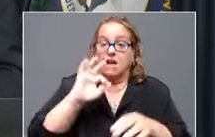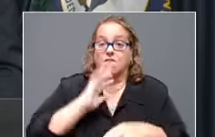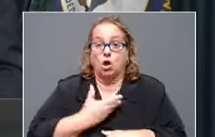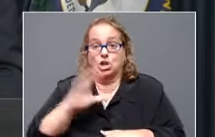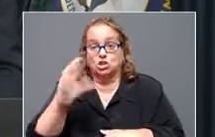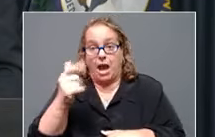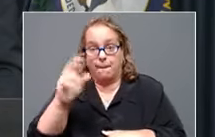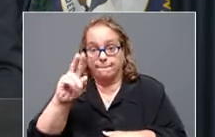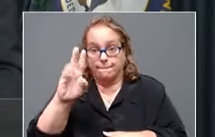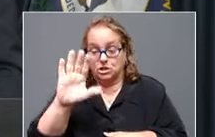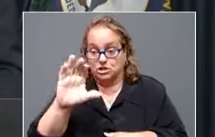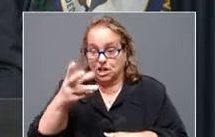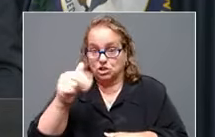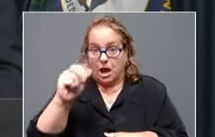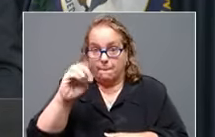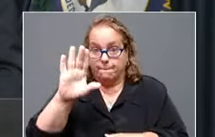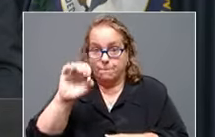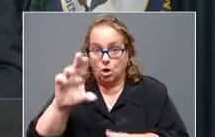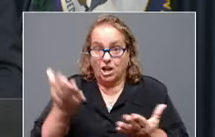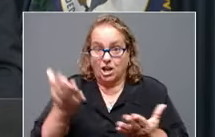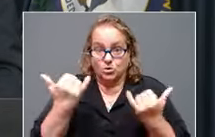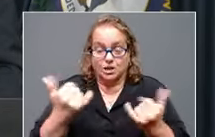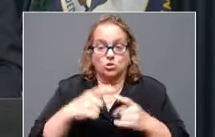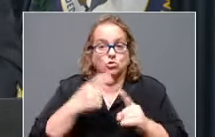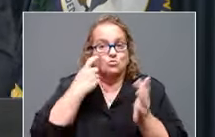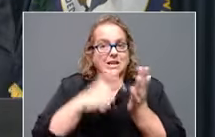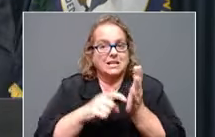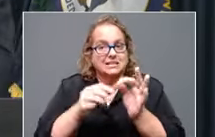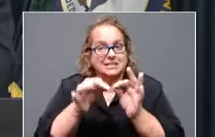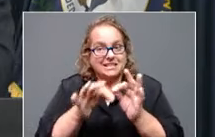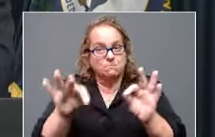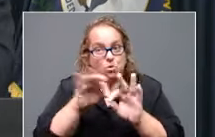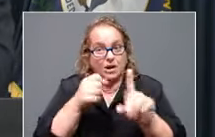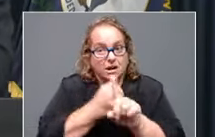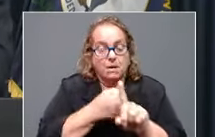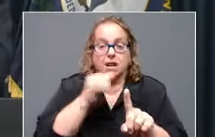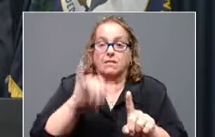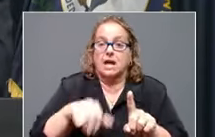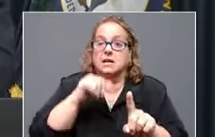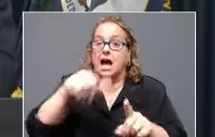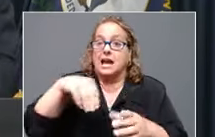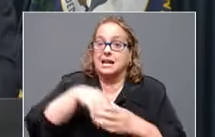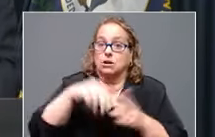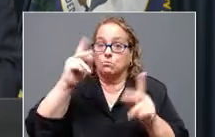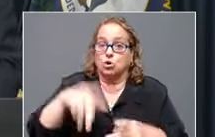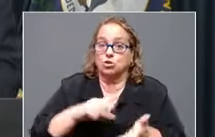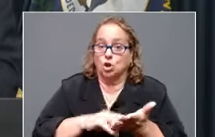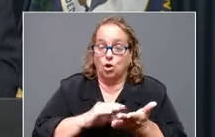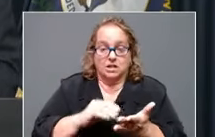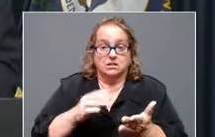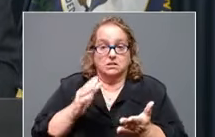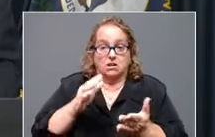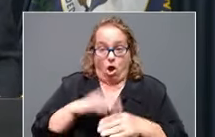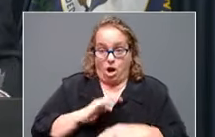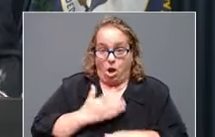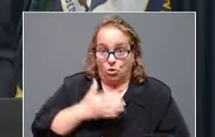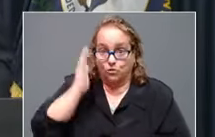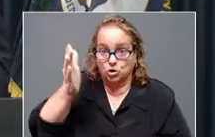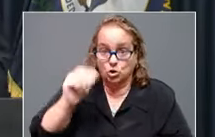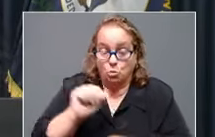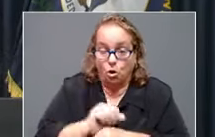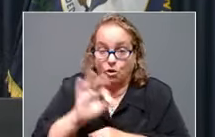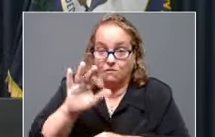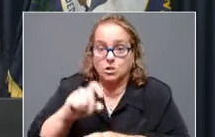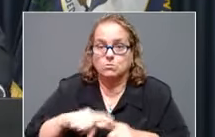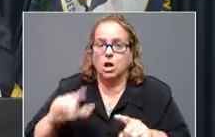District. He currently serves as the president-elect for the Kentucky Association of School Superintendents. Then he's chairman for the Kentucky Capital